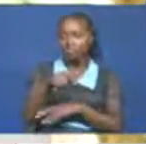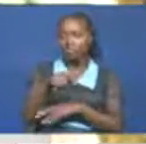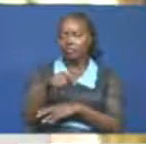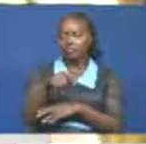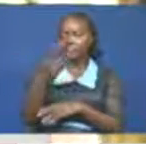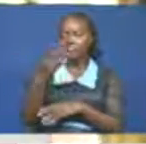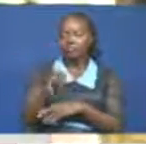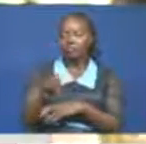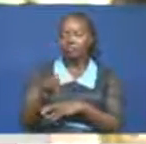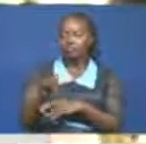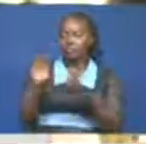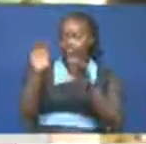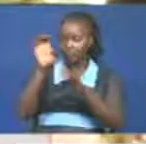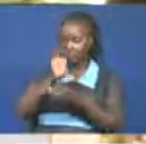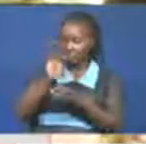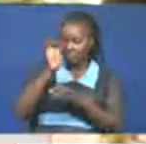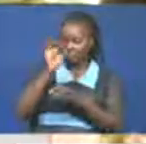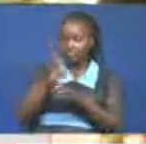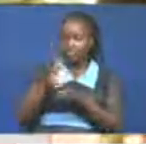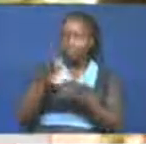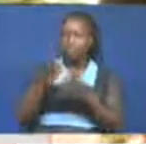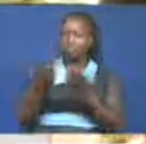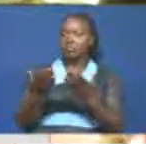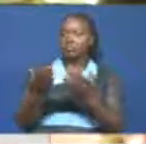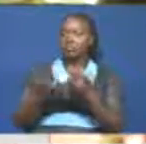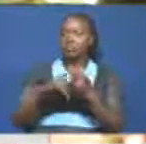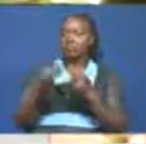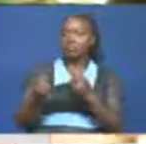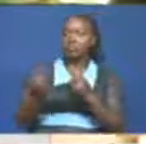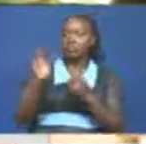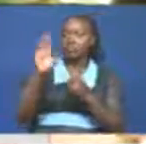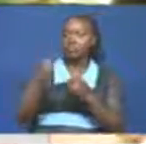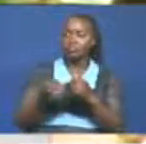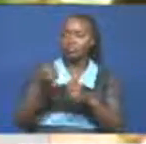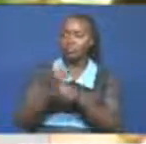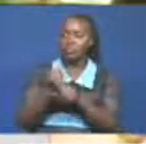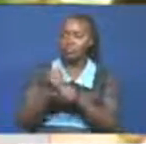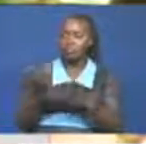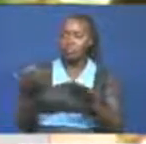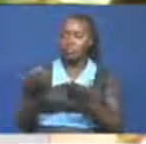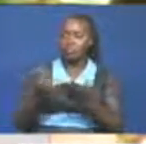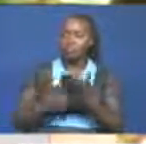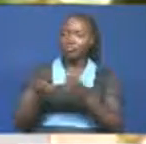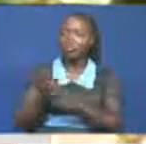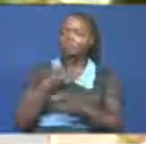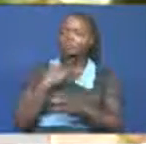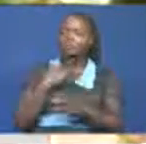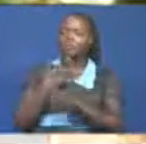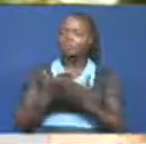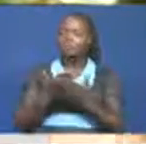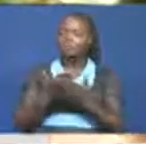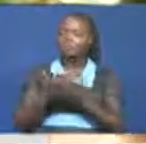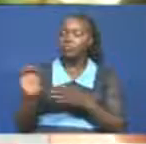on 70%. And this was from the making the EU a customs union. So we are well on the way with the East